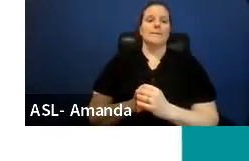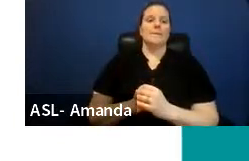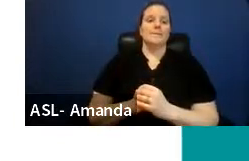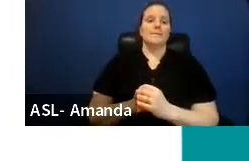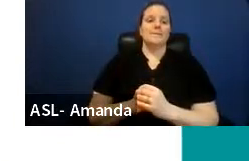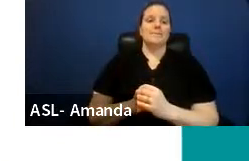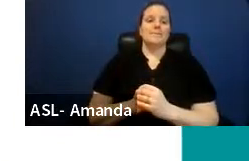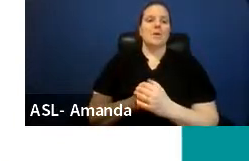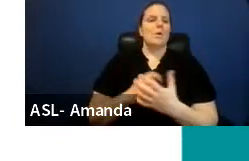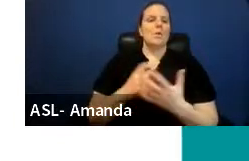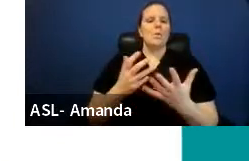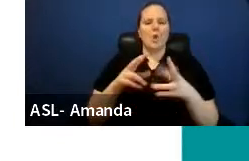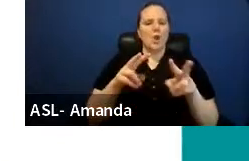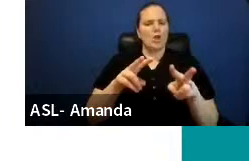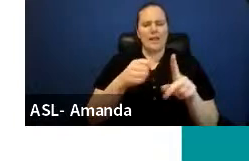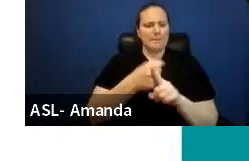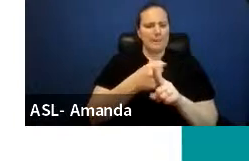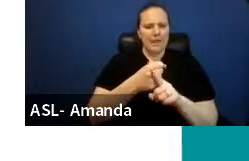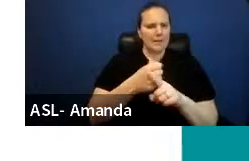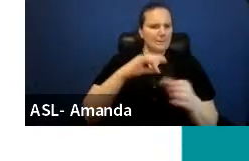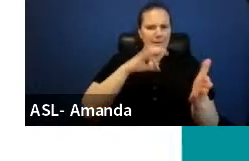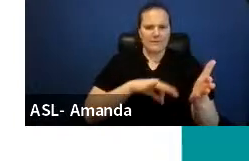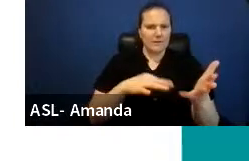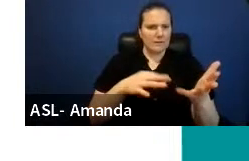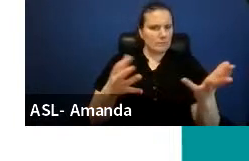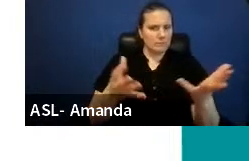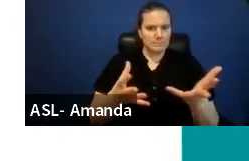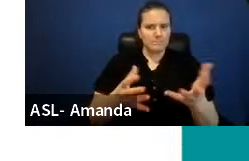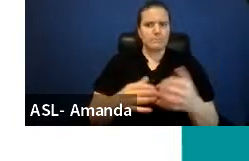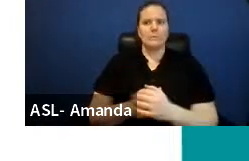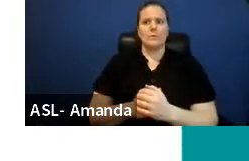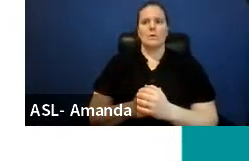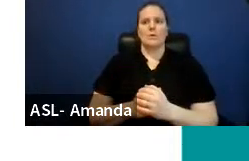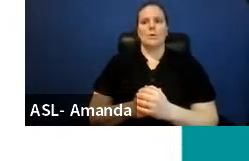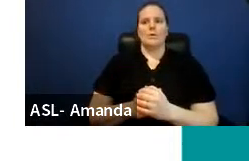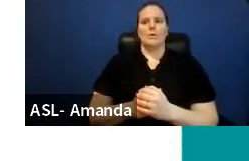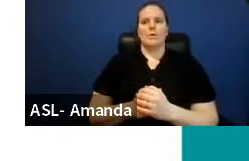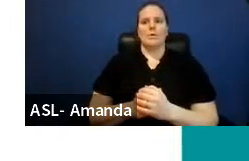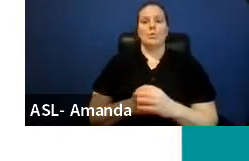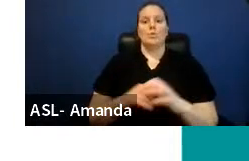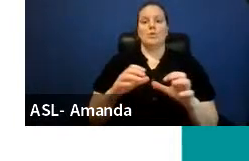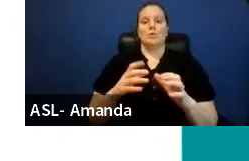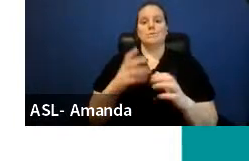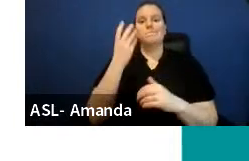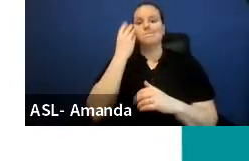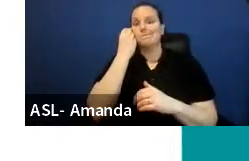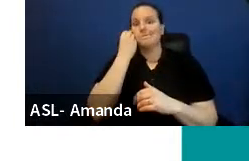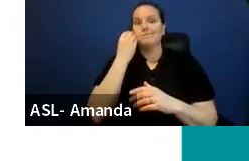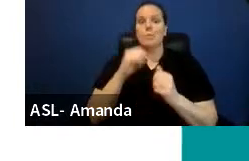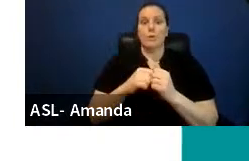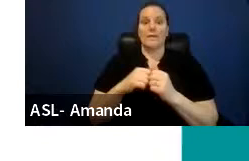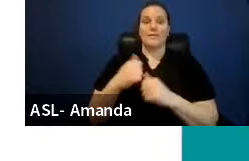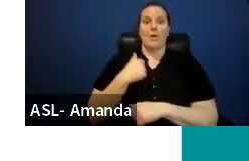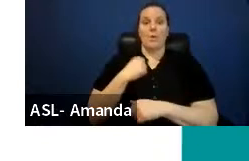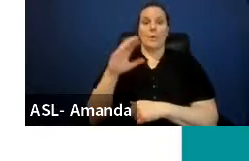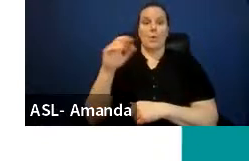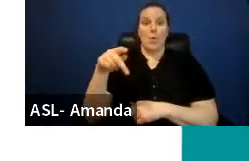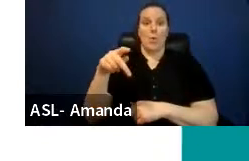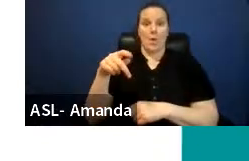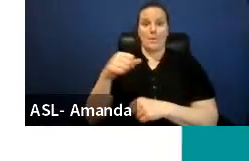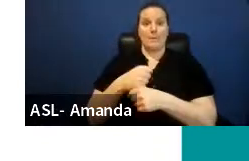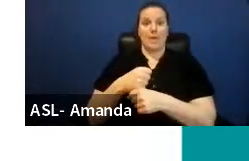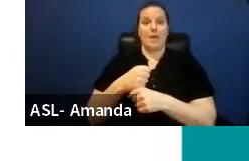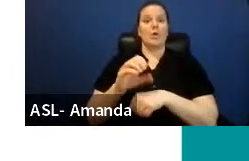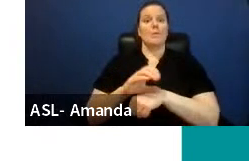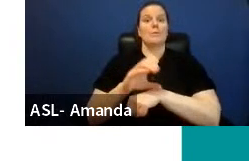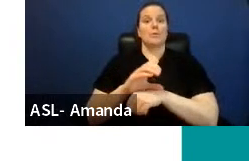the impacts and benefits of that is we've done simulations with the Army Corps and created a computer